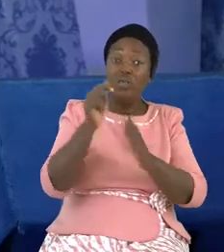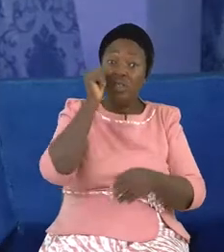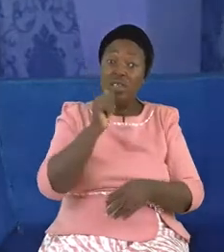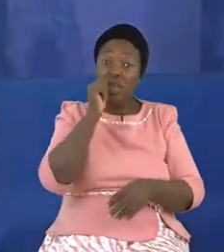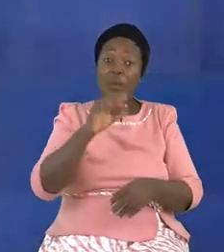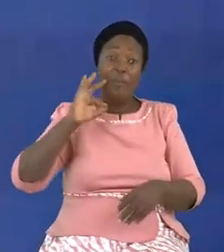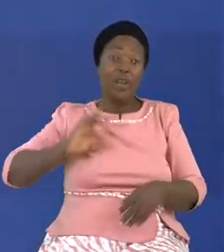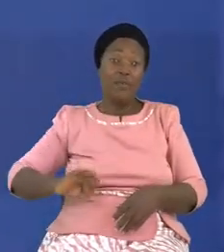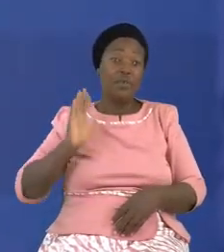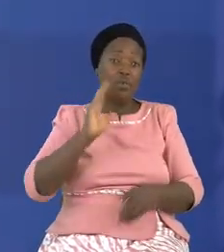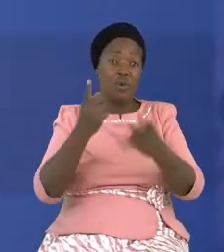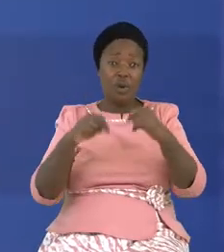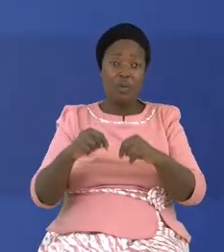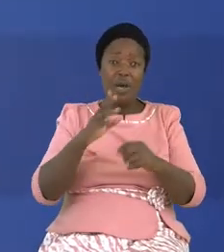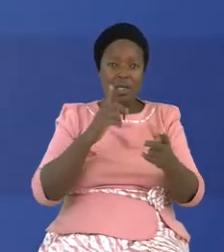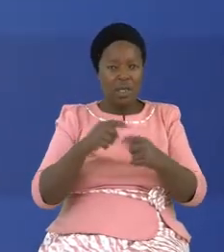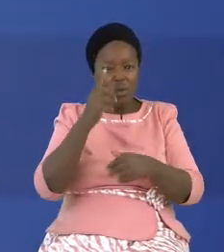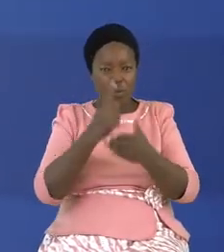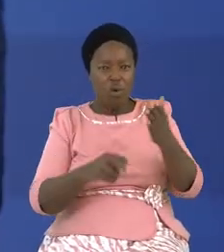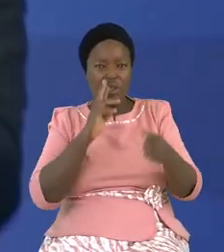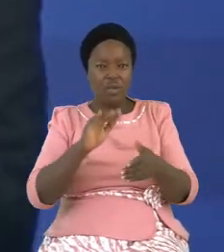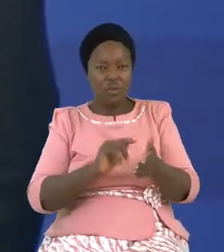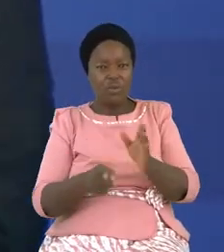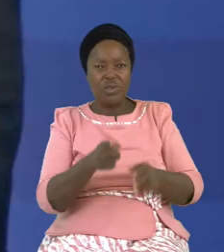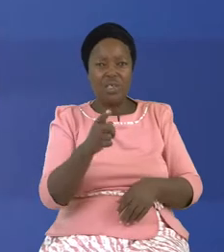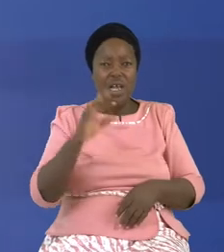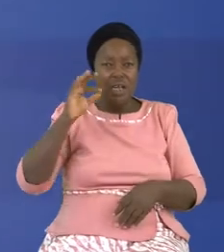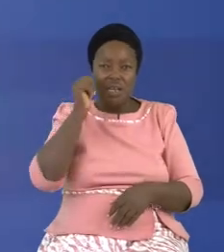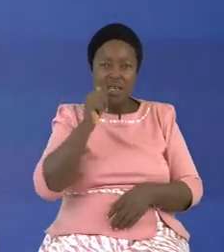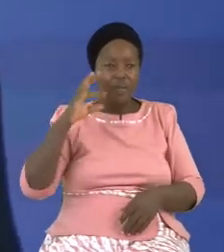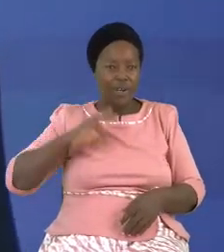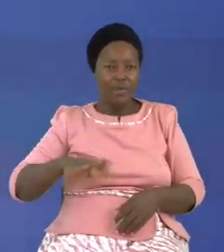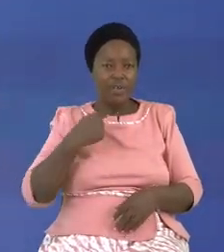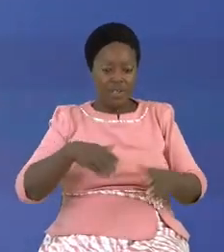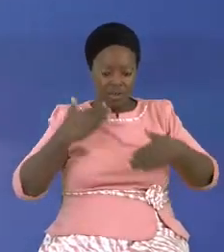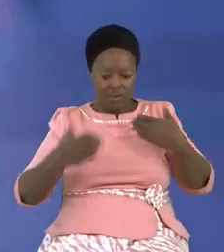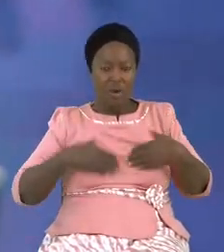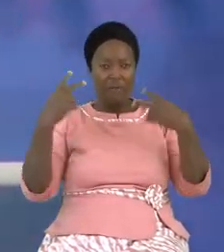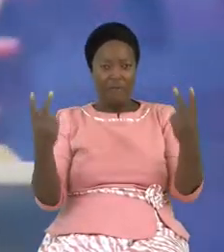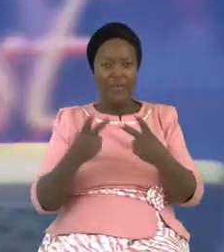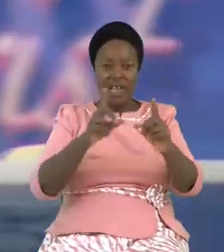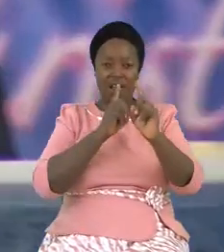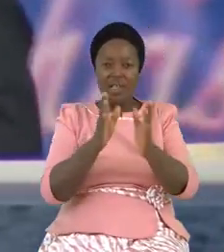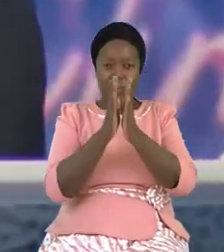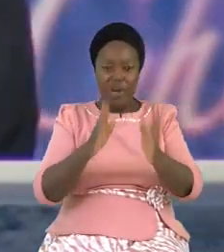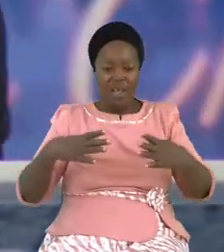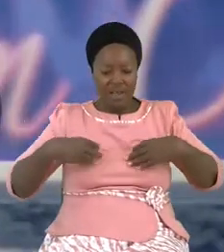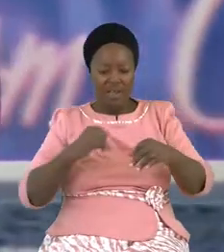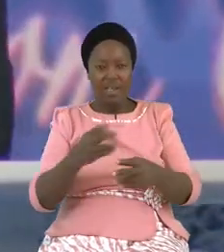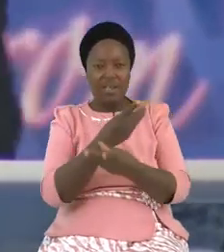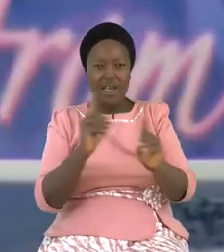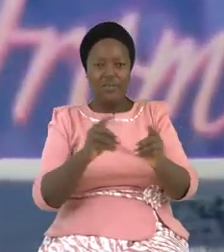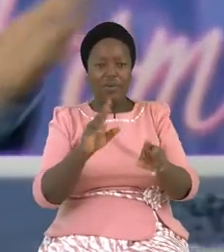come. What are the daily benefits? The joy, the victory, the answered prayer, the healing, the deliverance, the